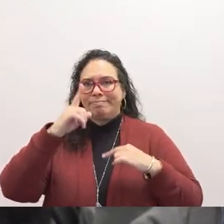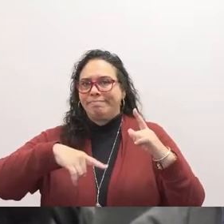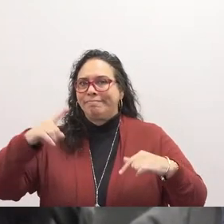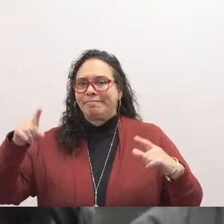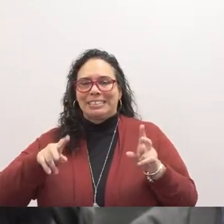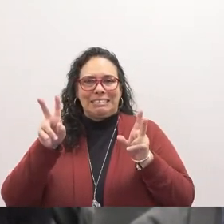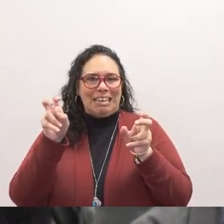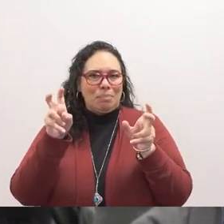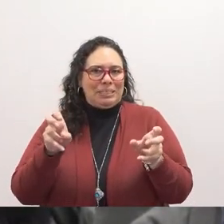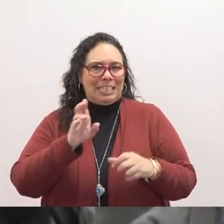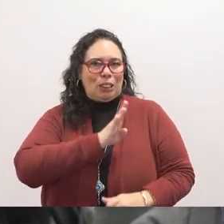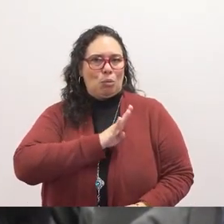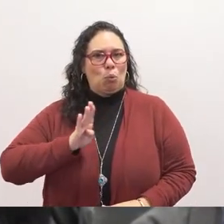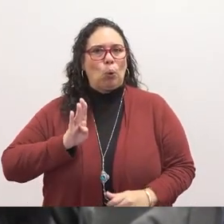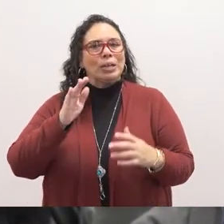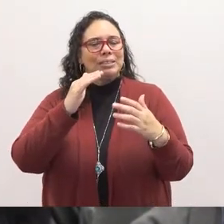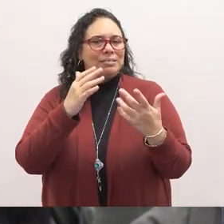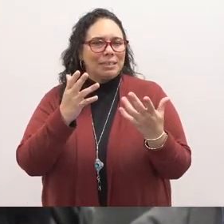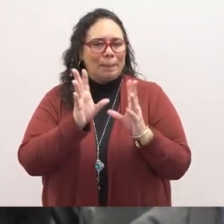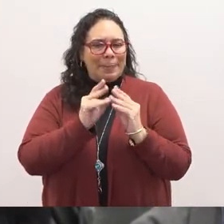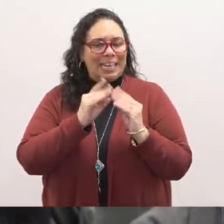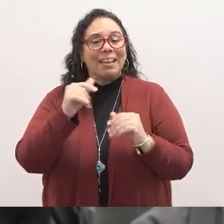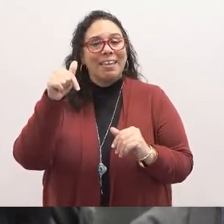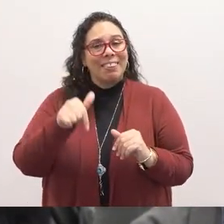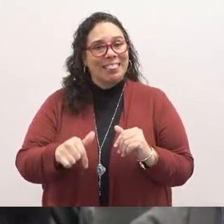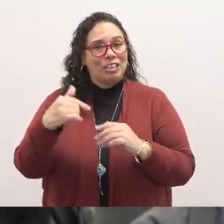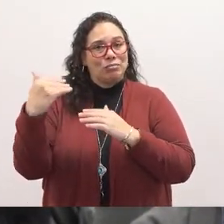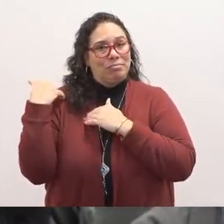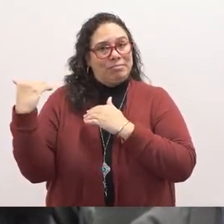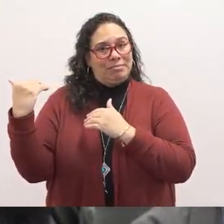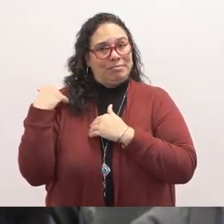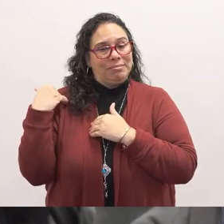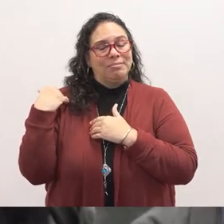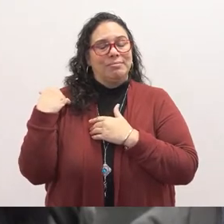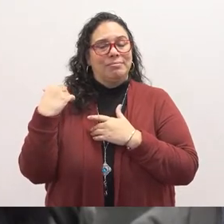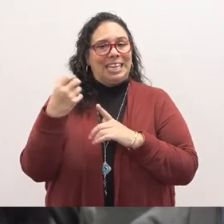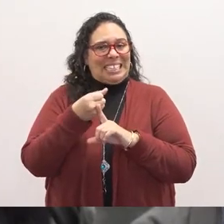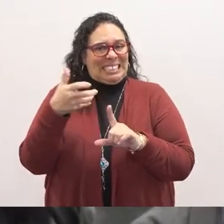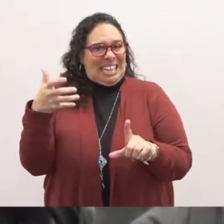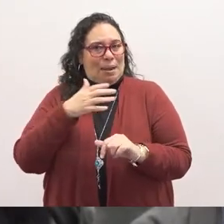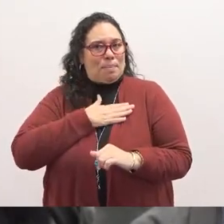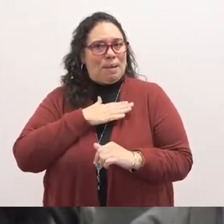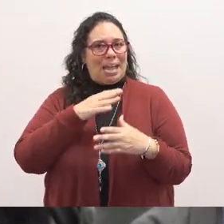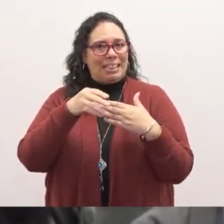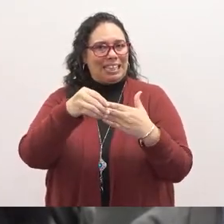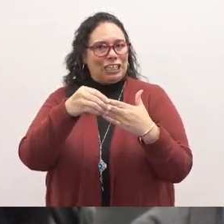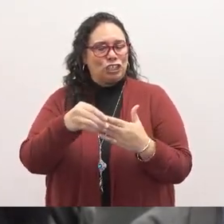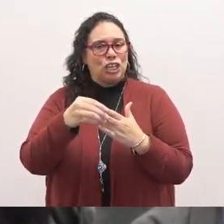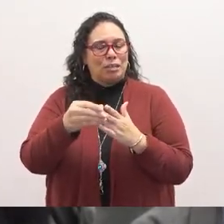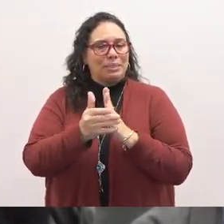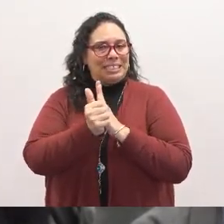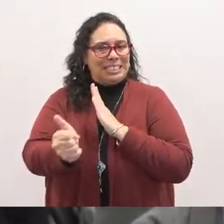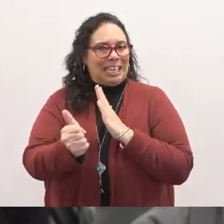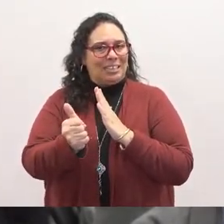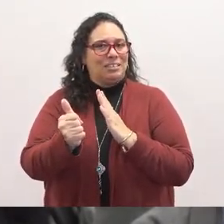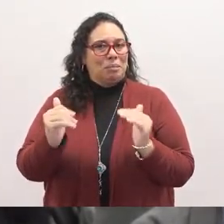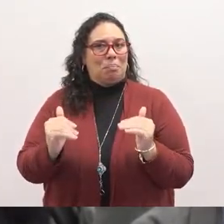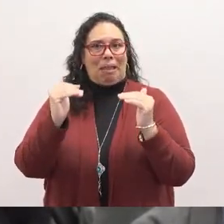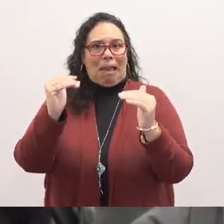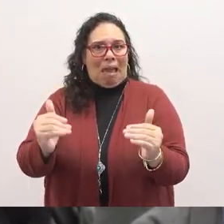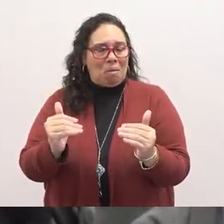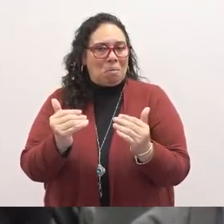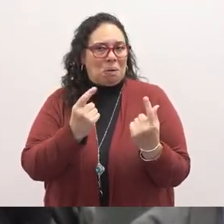at the board meetings. This responsibility will help me to expand my leadership skills beyond what I have ever done before. It was an